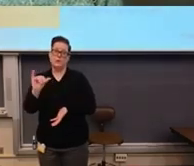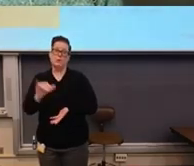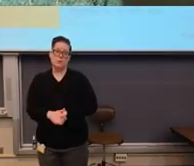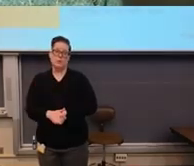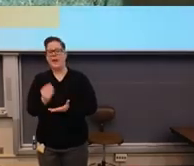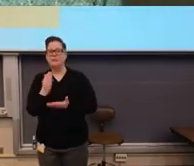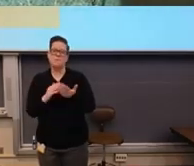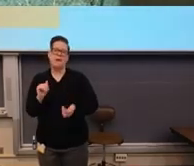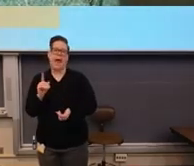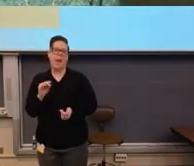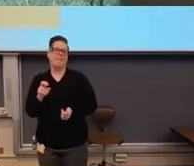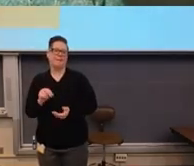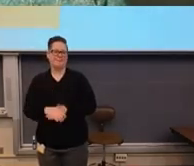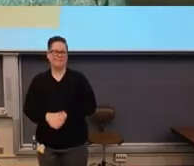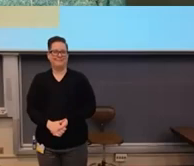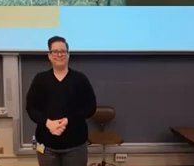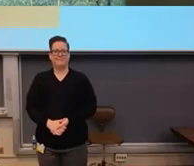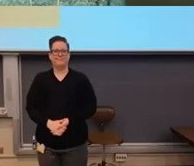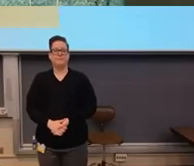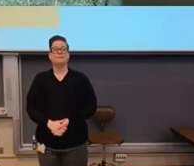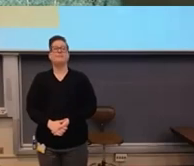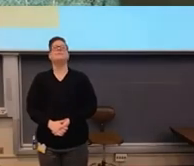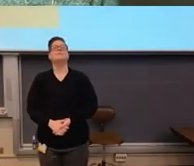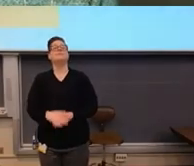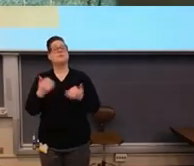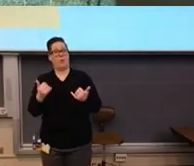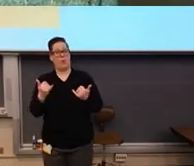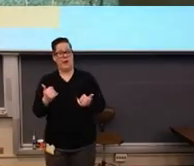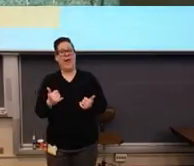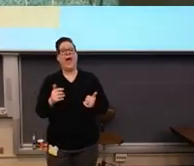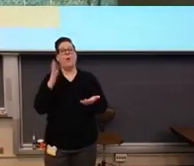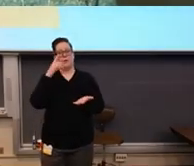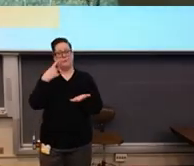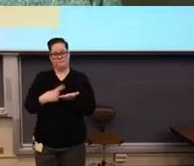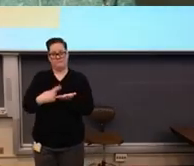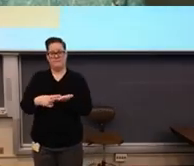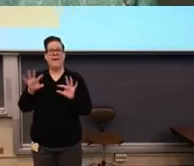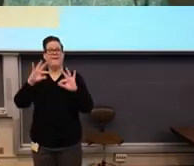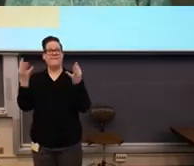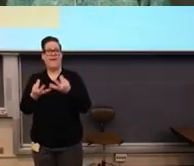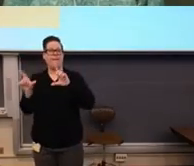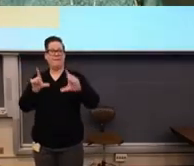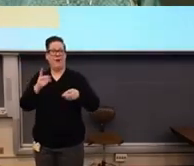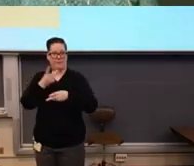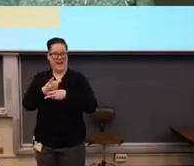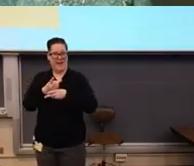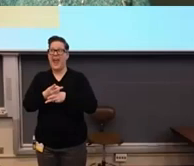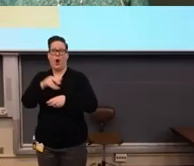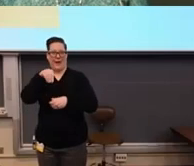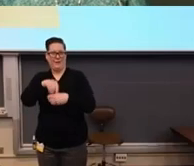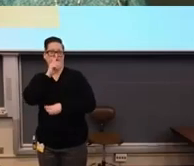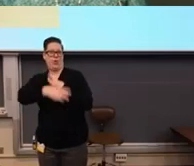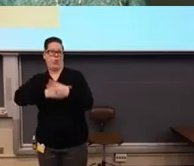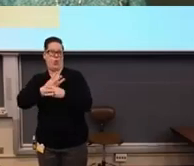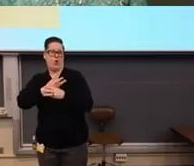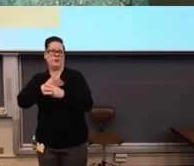some administrative support. So let's shift to family framed care and practice. And I'm